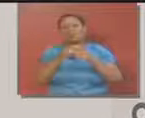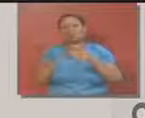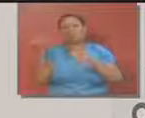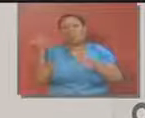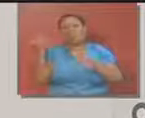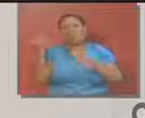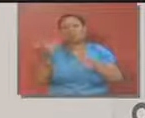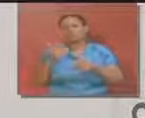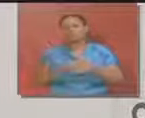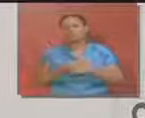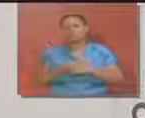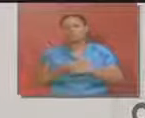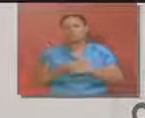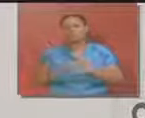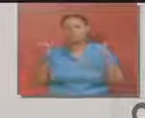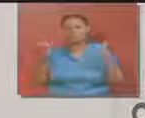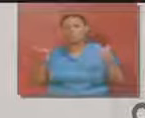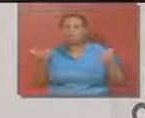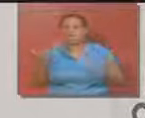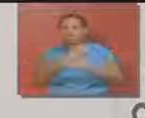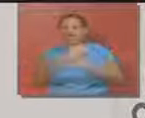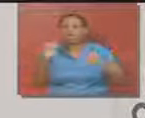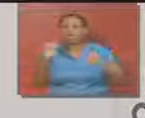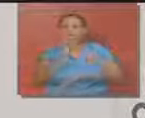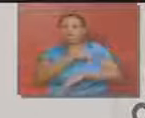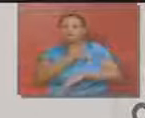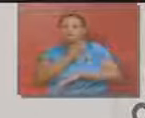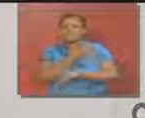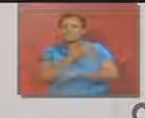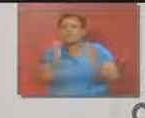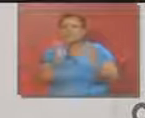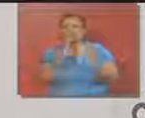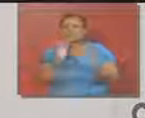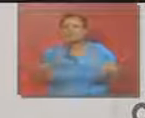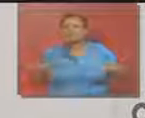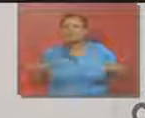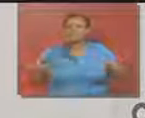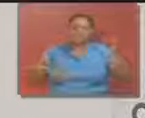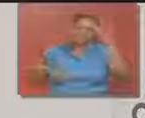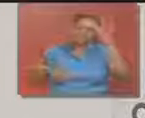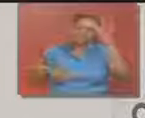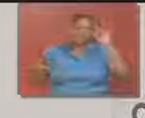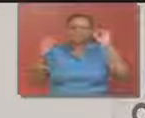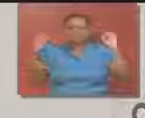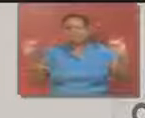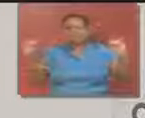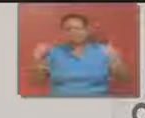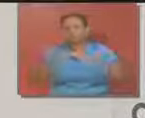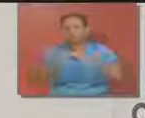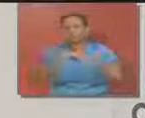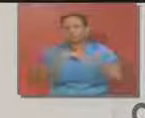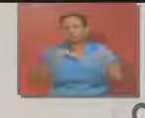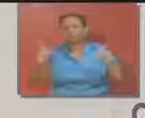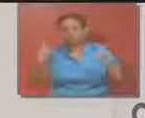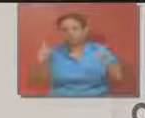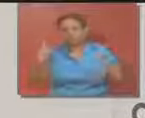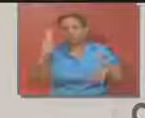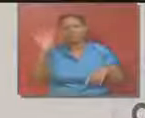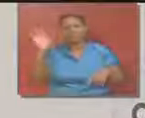has messy, and we have on our database with Dr. Ronan Ramroop at least 29 patients. Some of them are